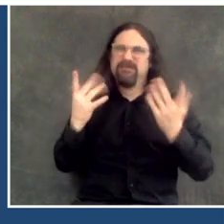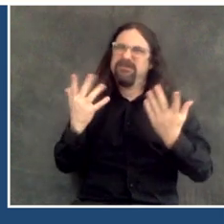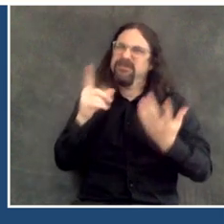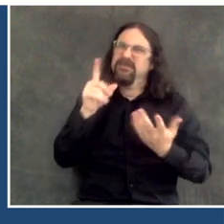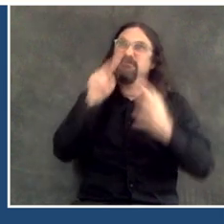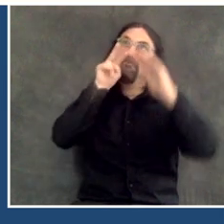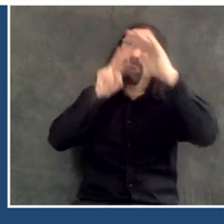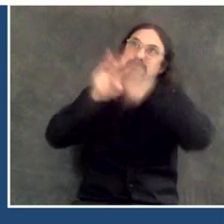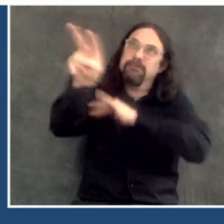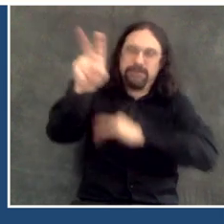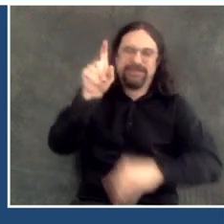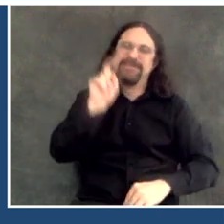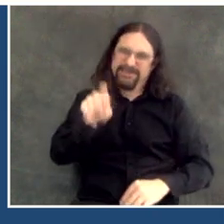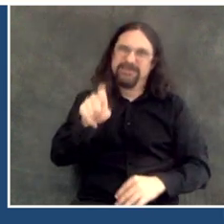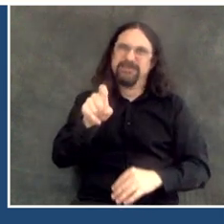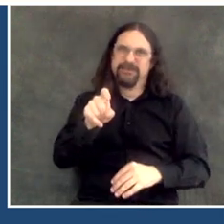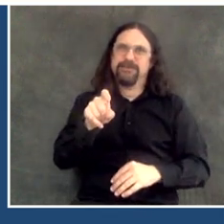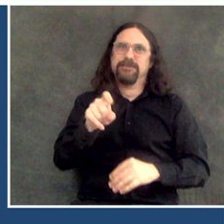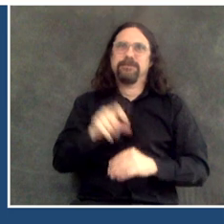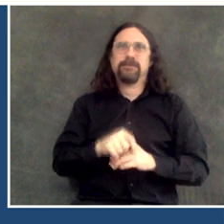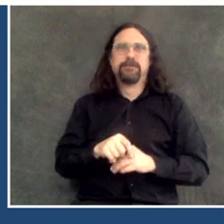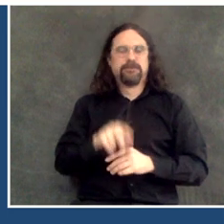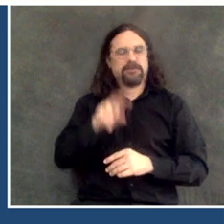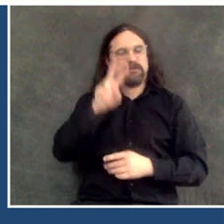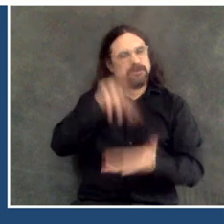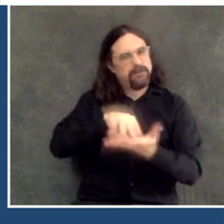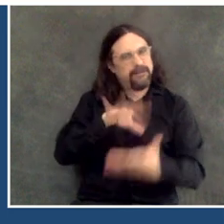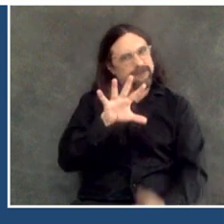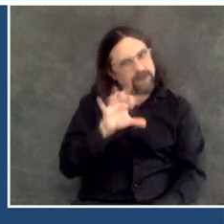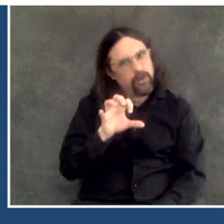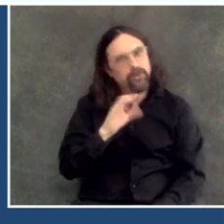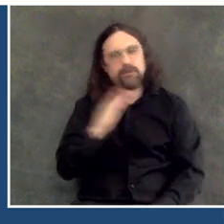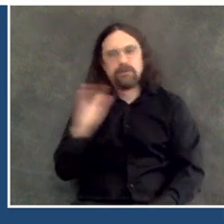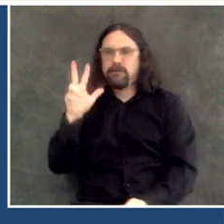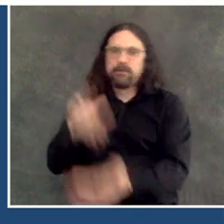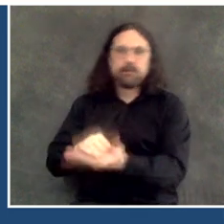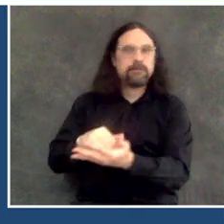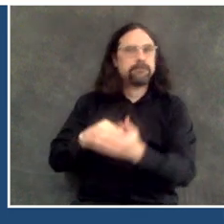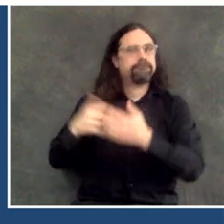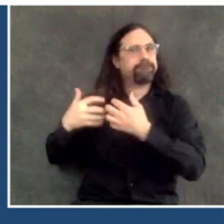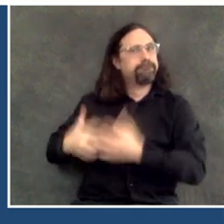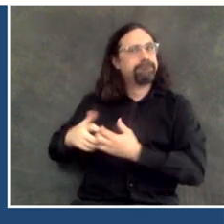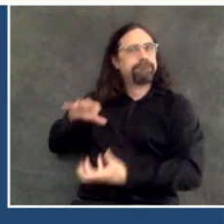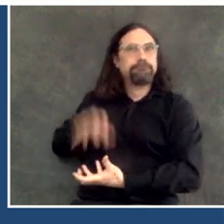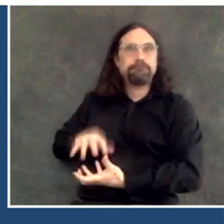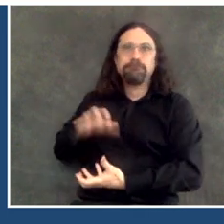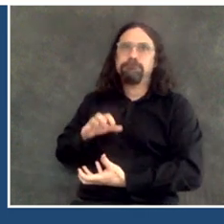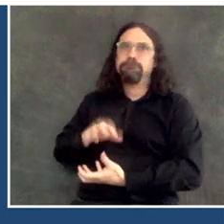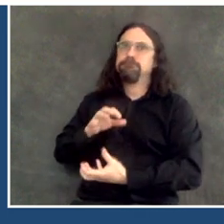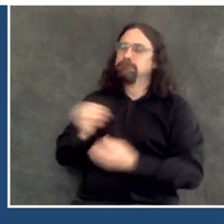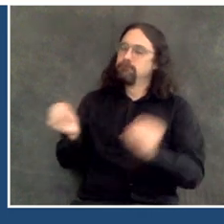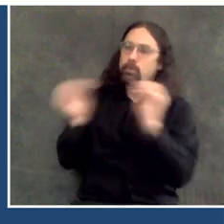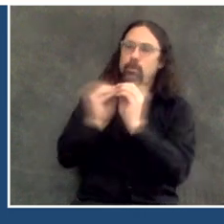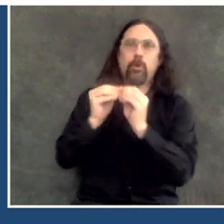2,500 to 3,000 ventilators more than what we have right now.